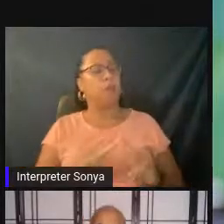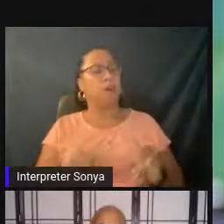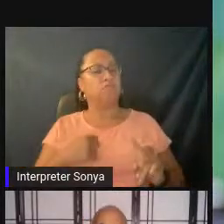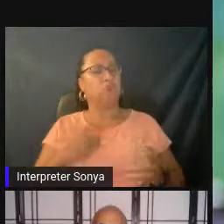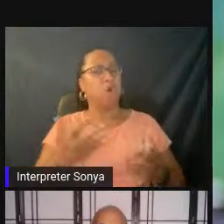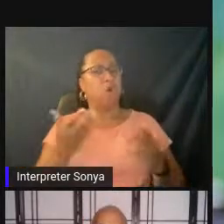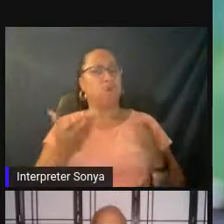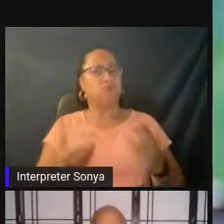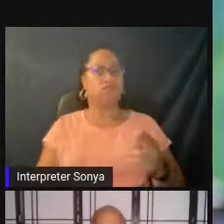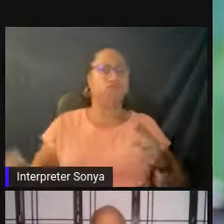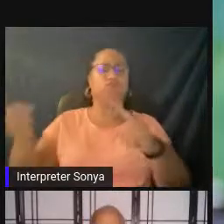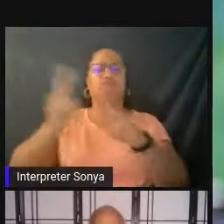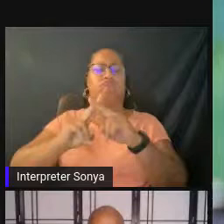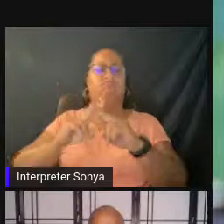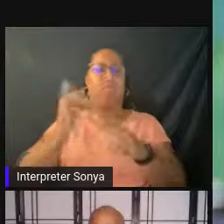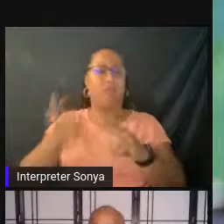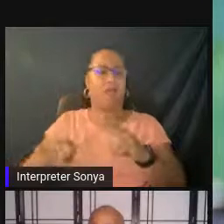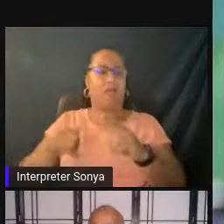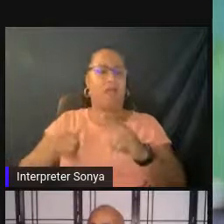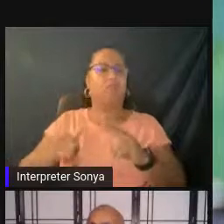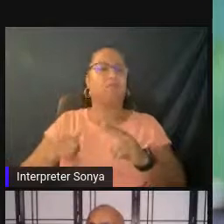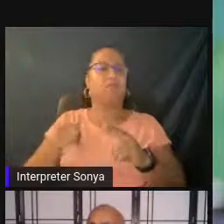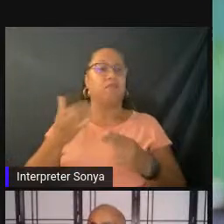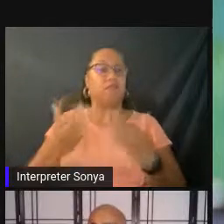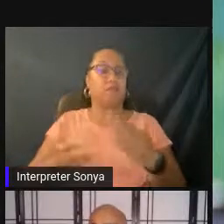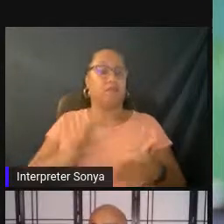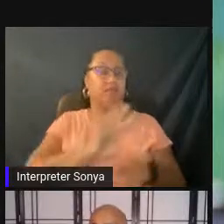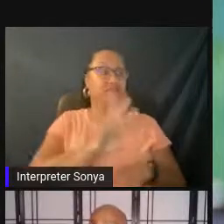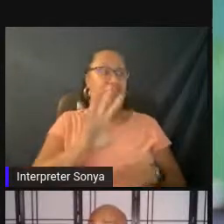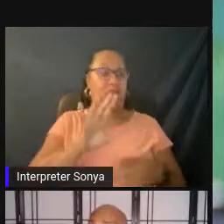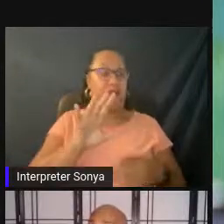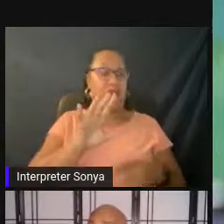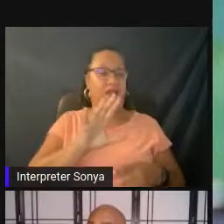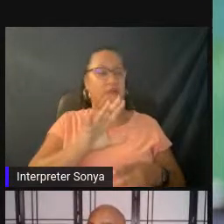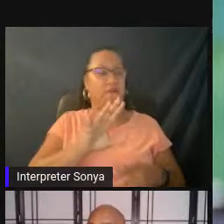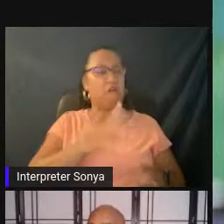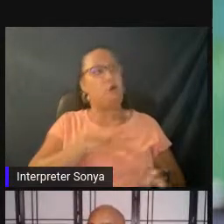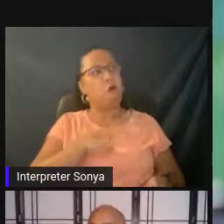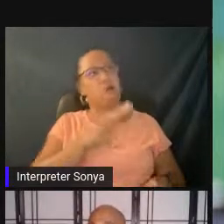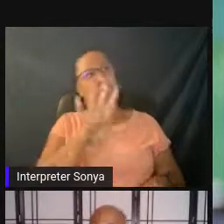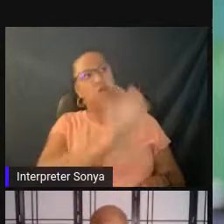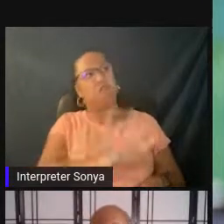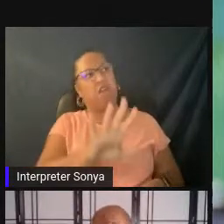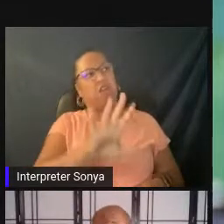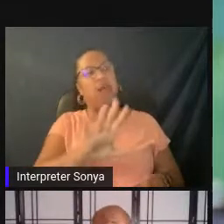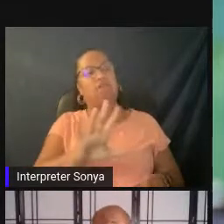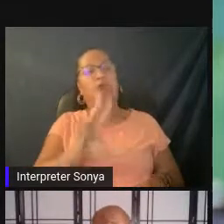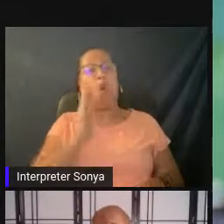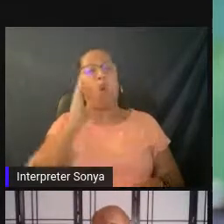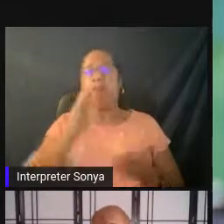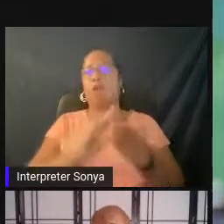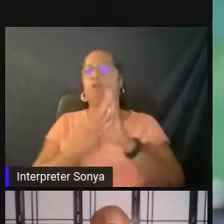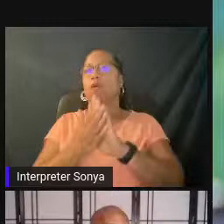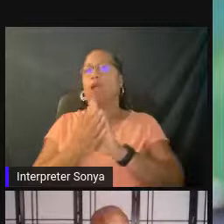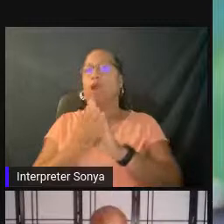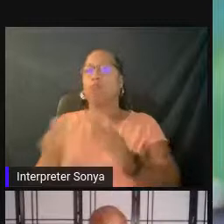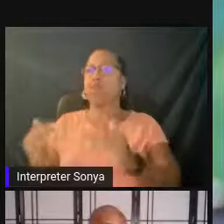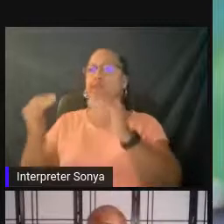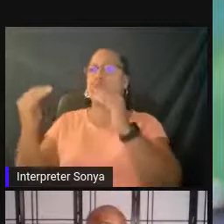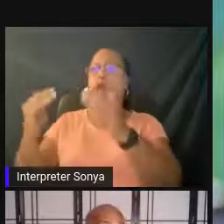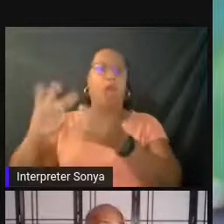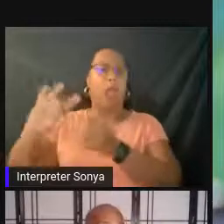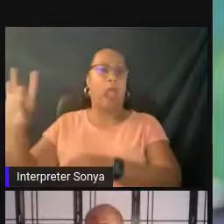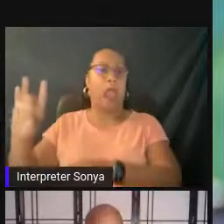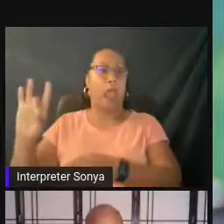pray with Marianne today, and maybe that 5 jumps to an 8 or 9 or 12. It